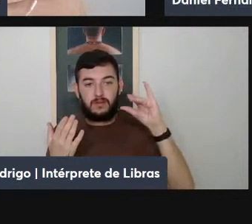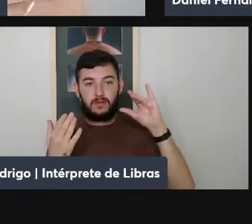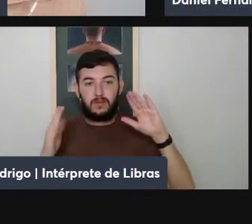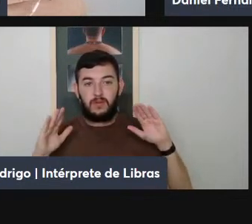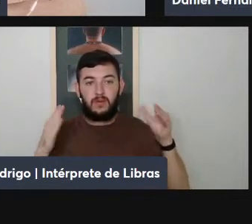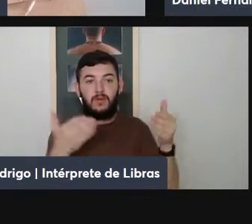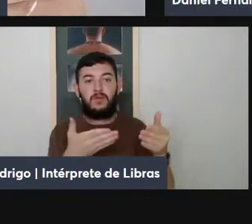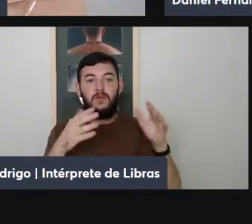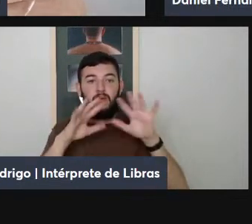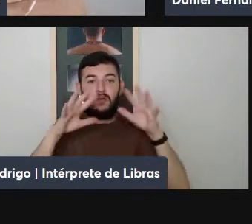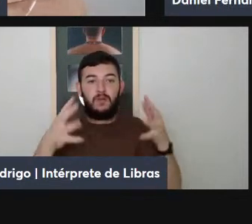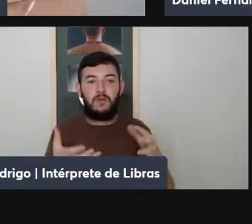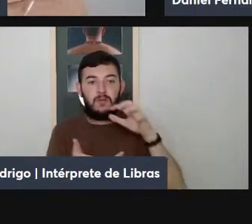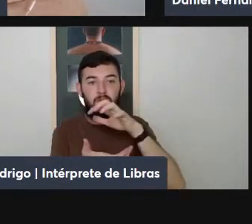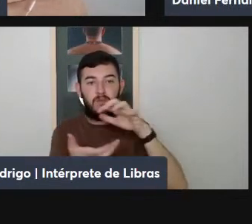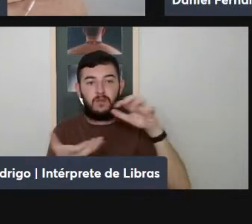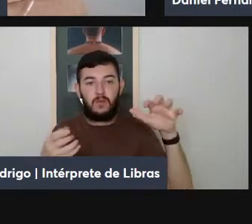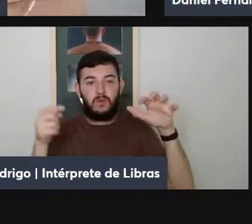do mundo.